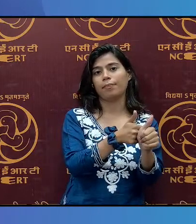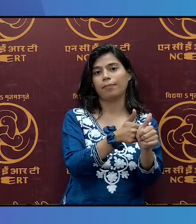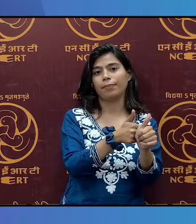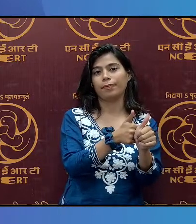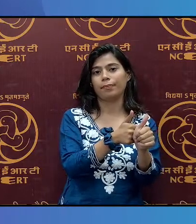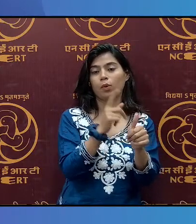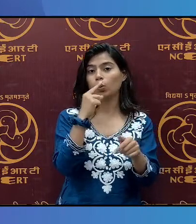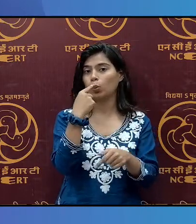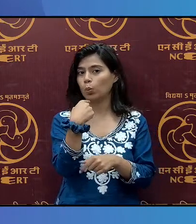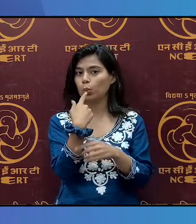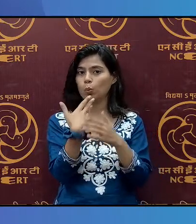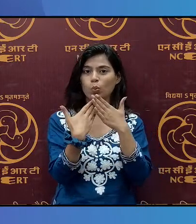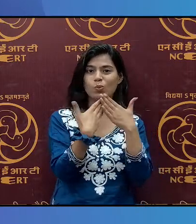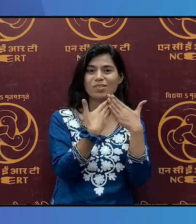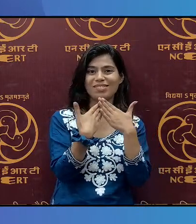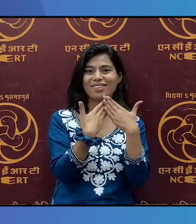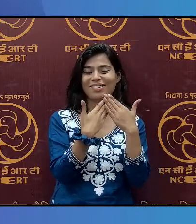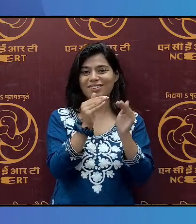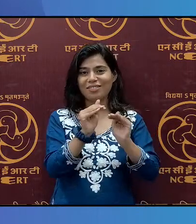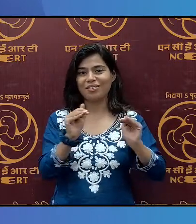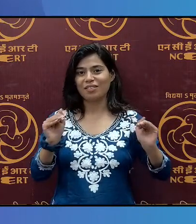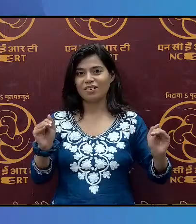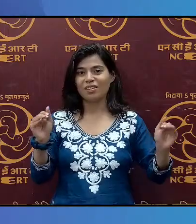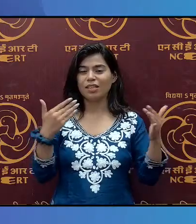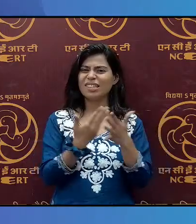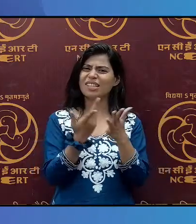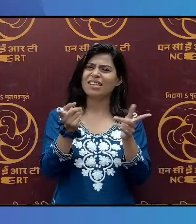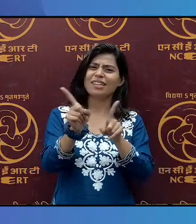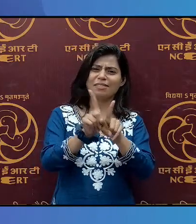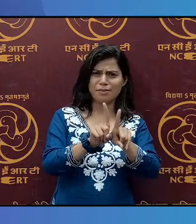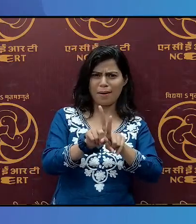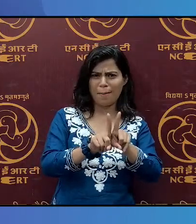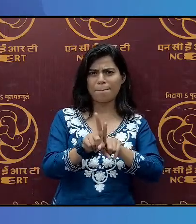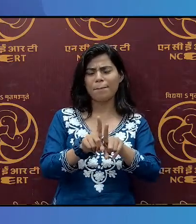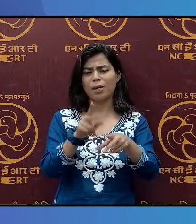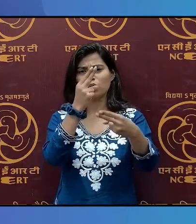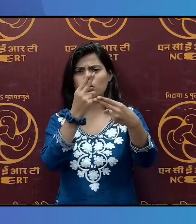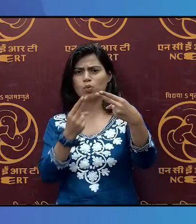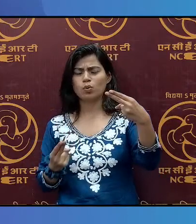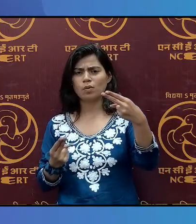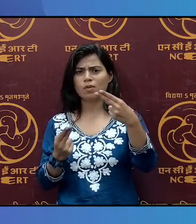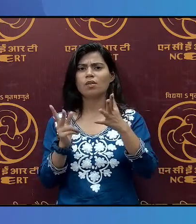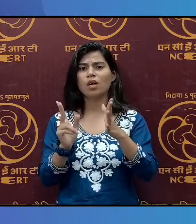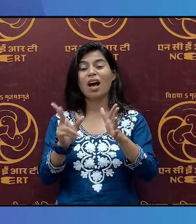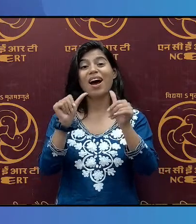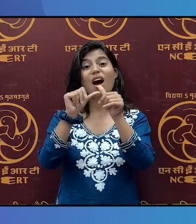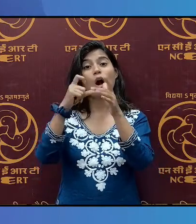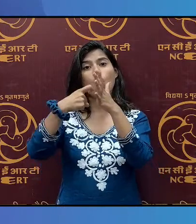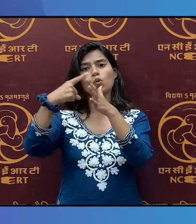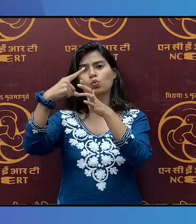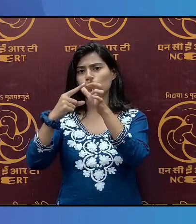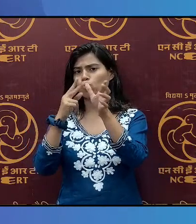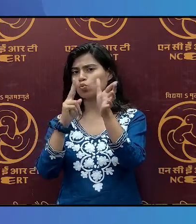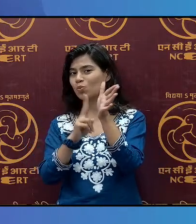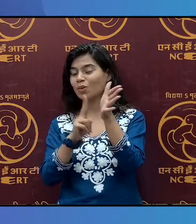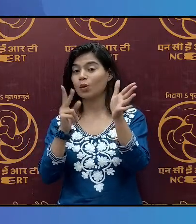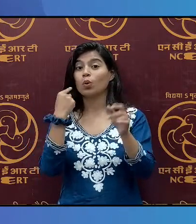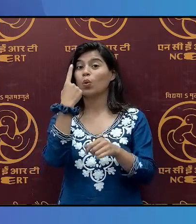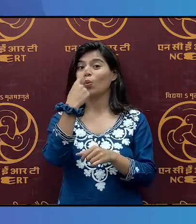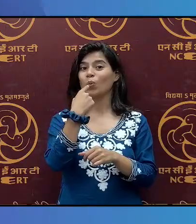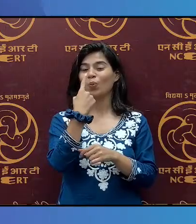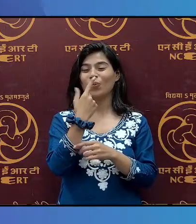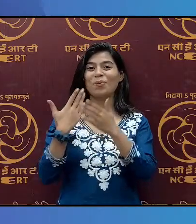who study nowadays. And just imagine the story of Arjun, who was shooting